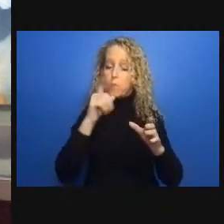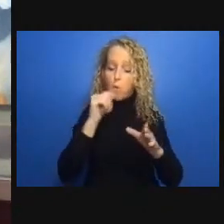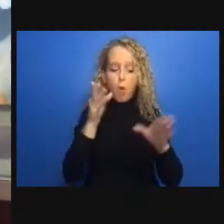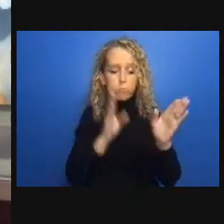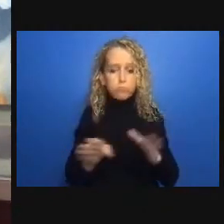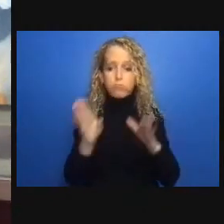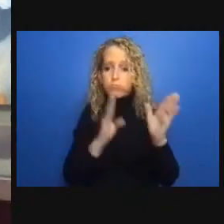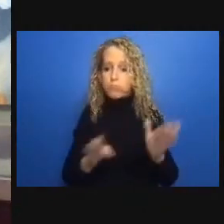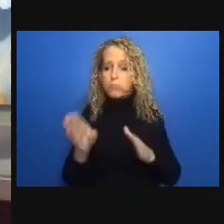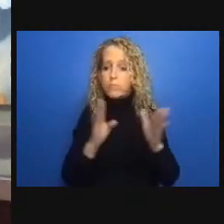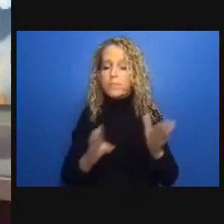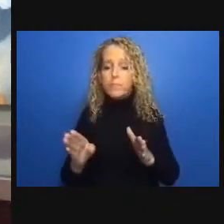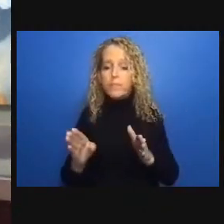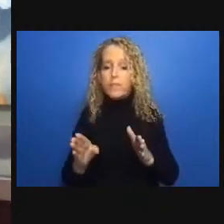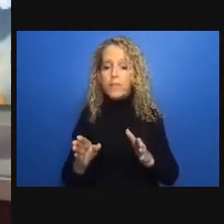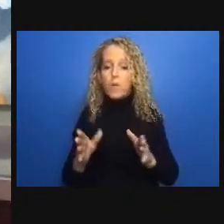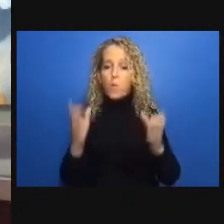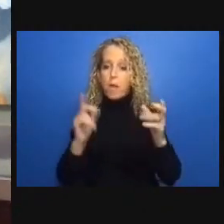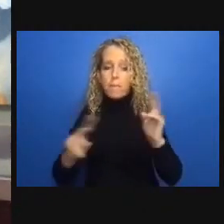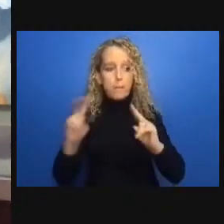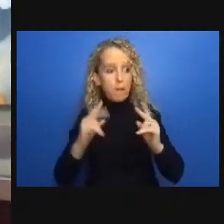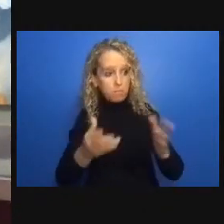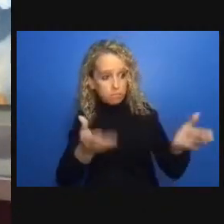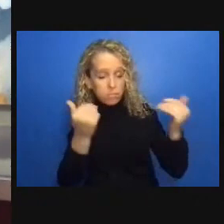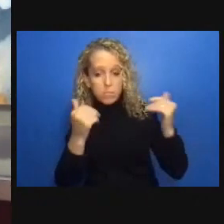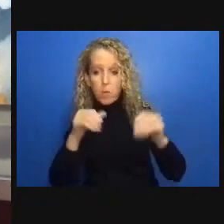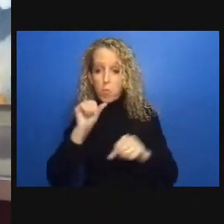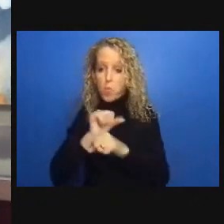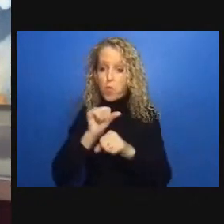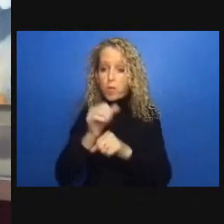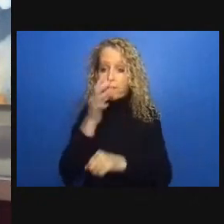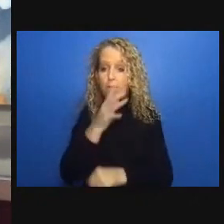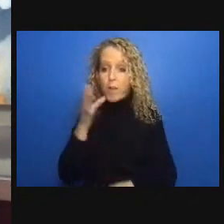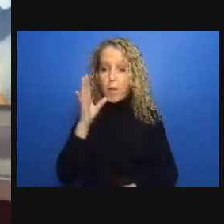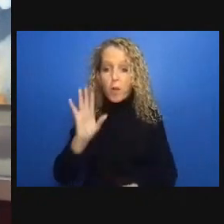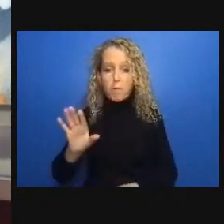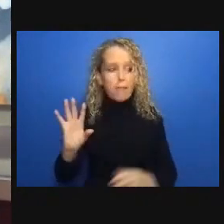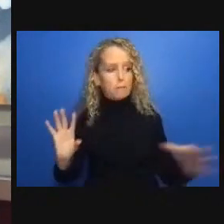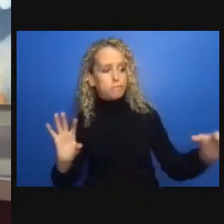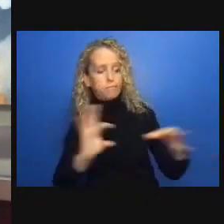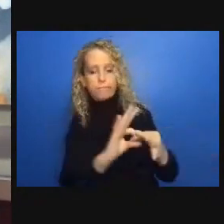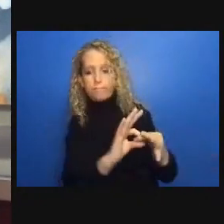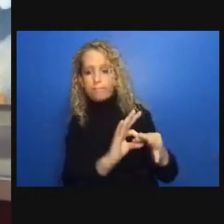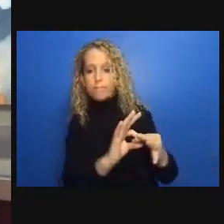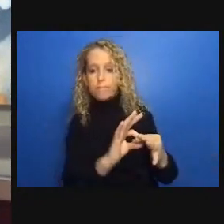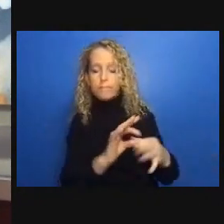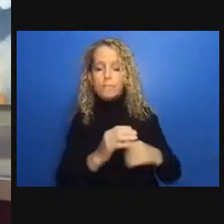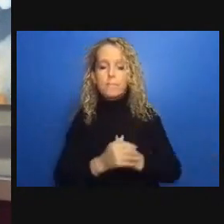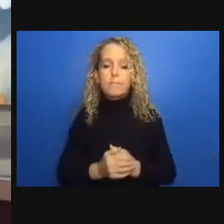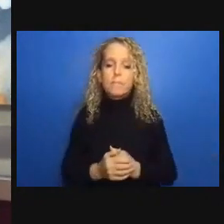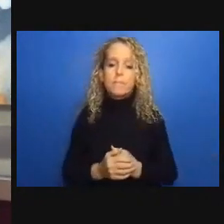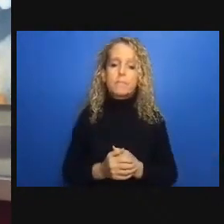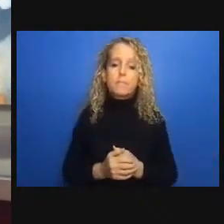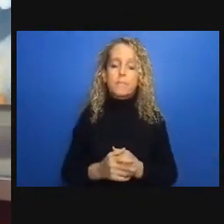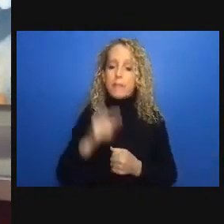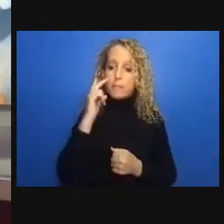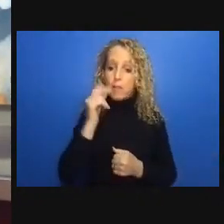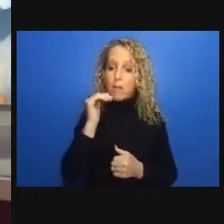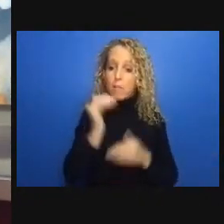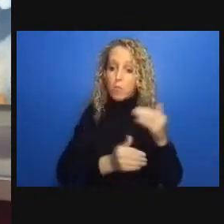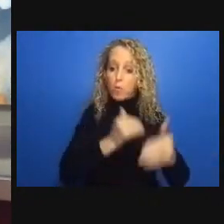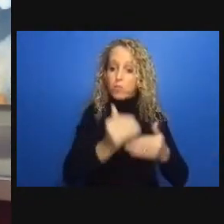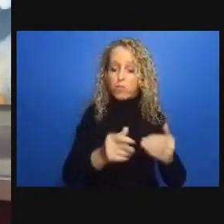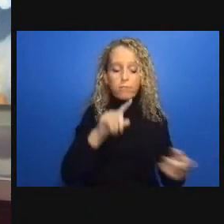were opportunities for people to work on farm and connecting those people. And we saw processors shifting